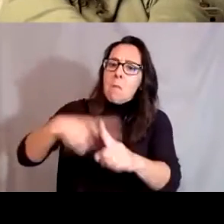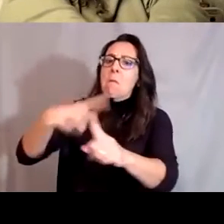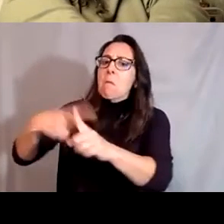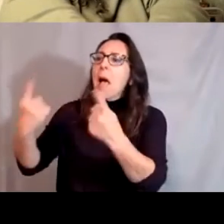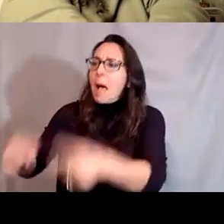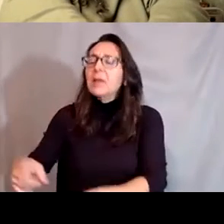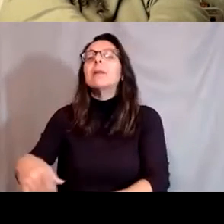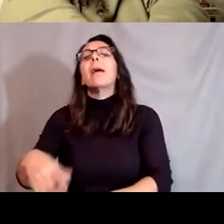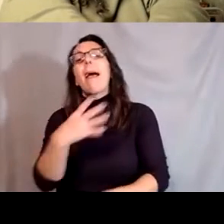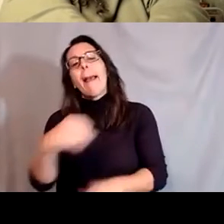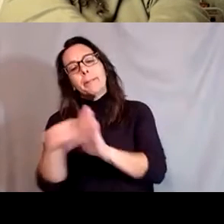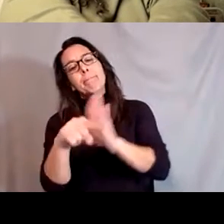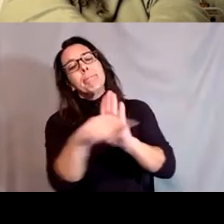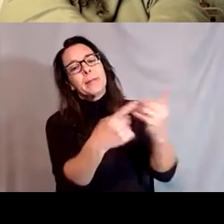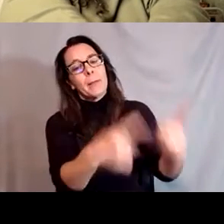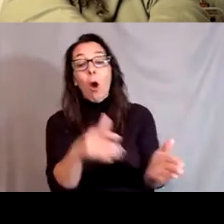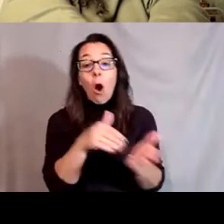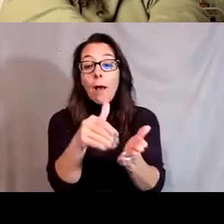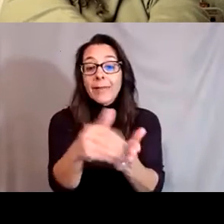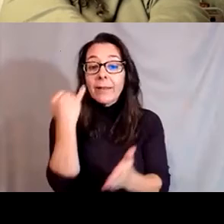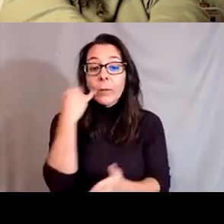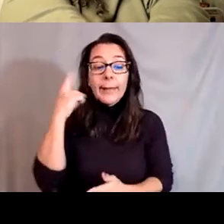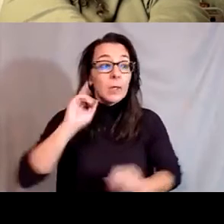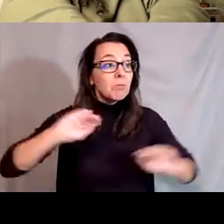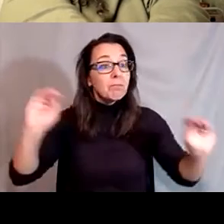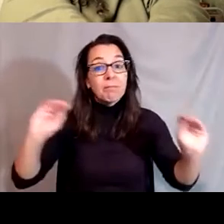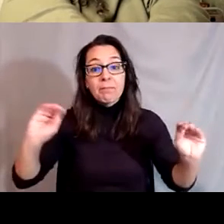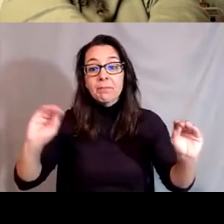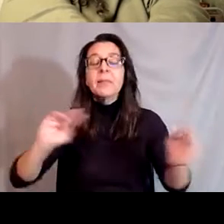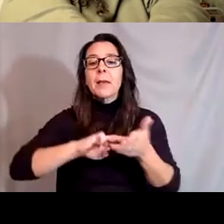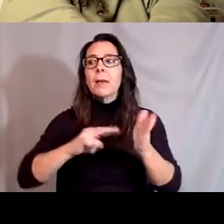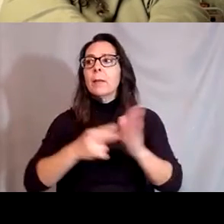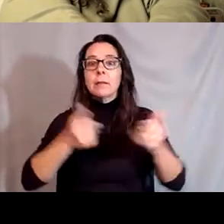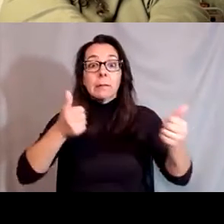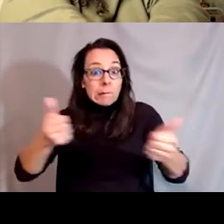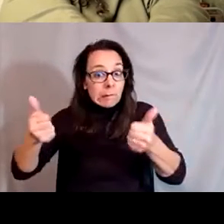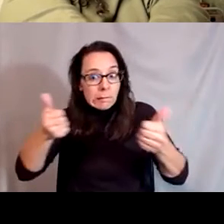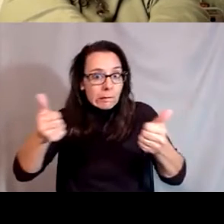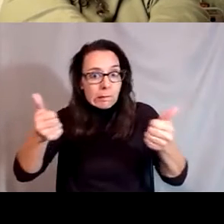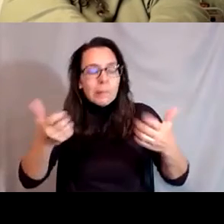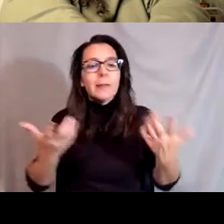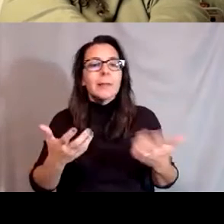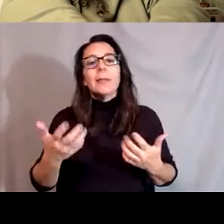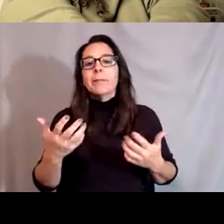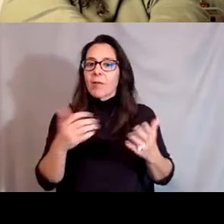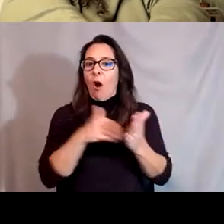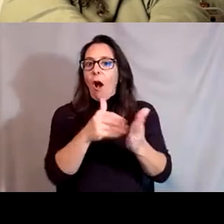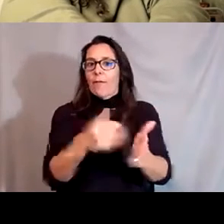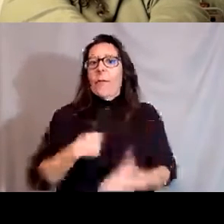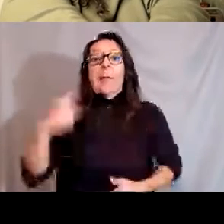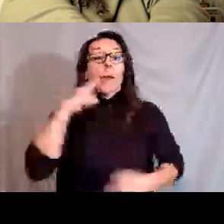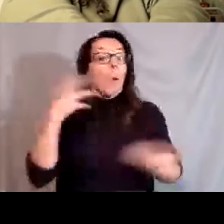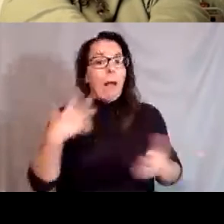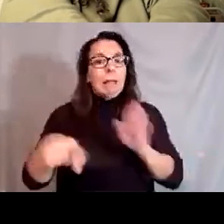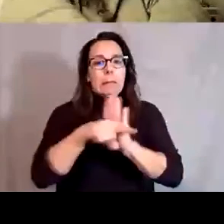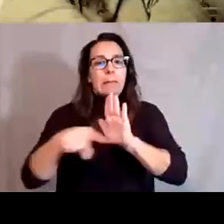hear if it's good. So in some ways we have to assume if we don't hear anything, it's okay. So oftentimes we hear things because it's bad, but that's